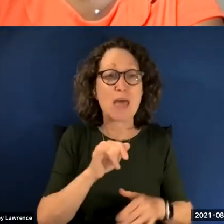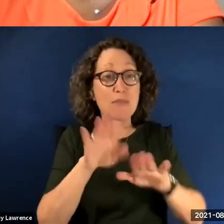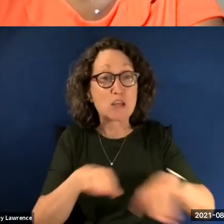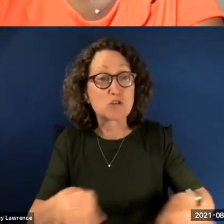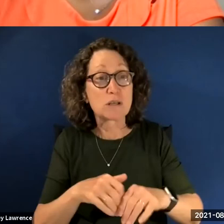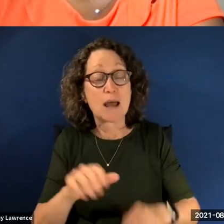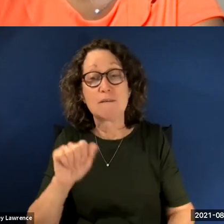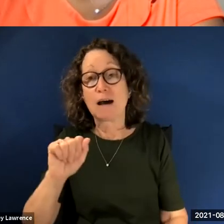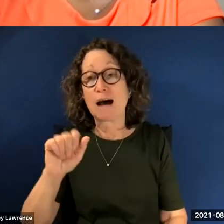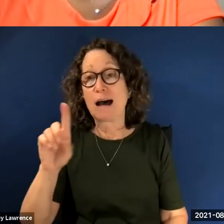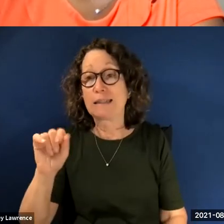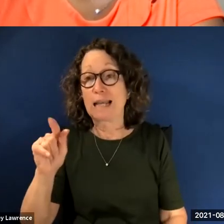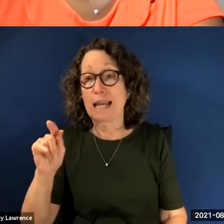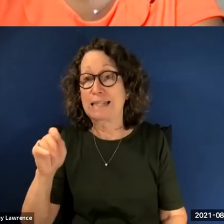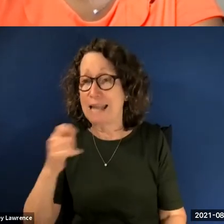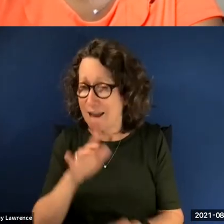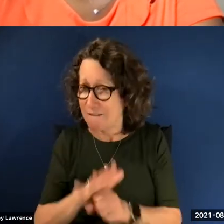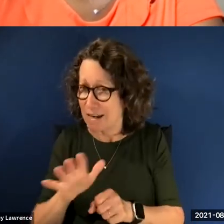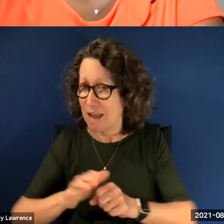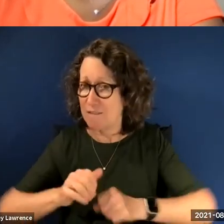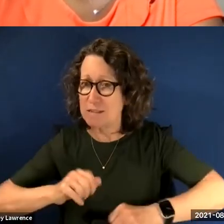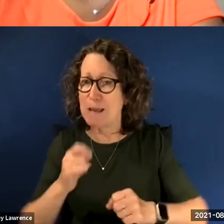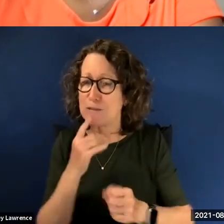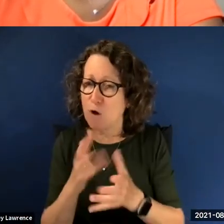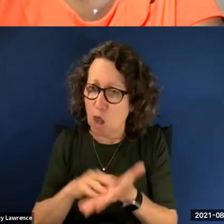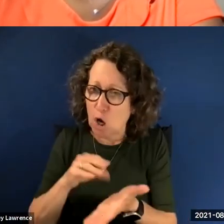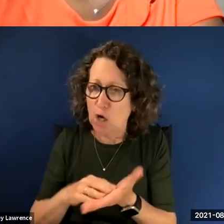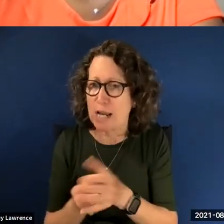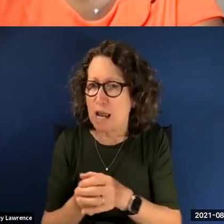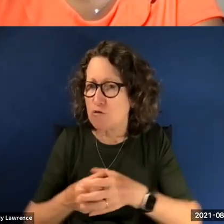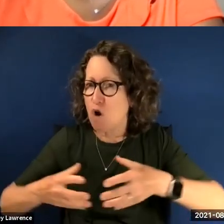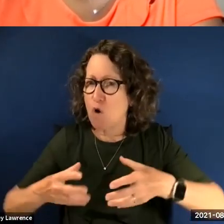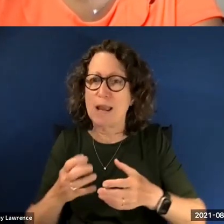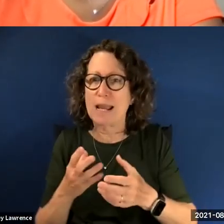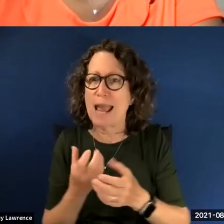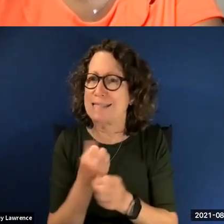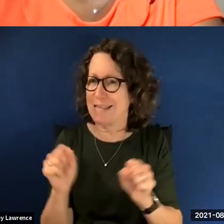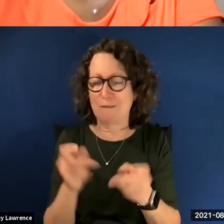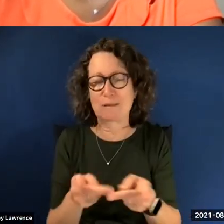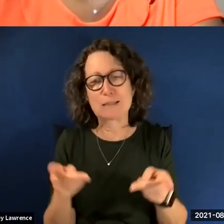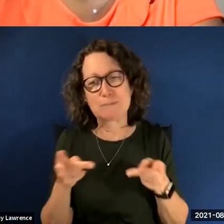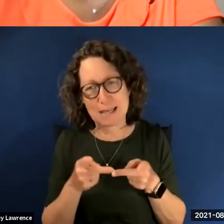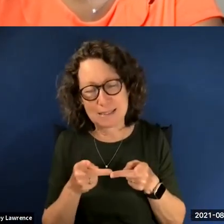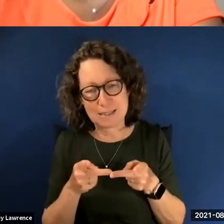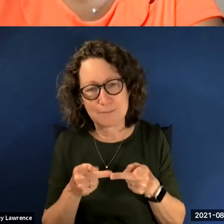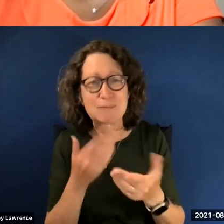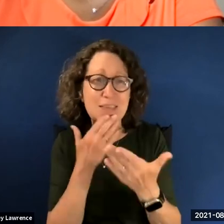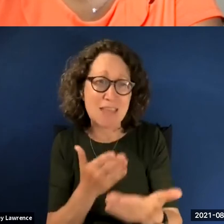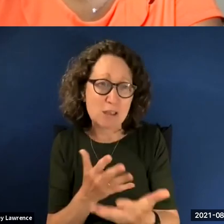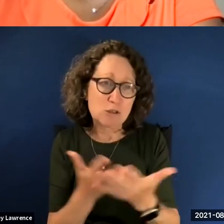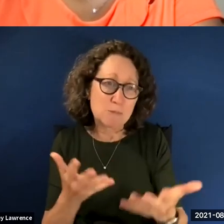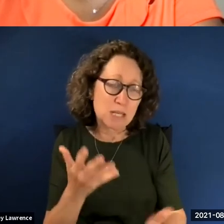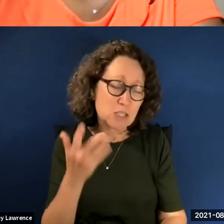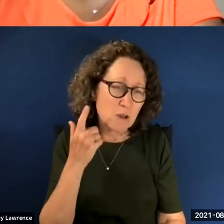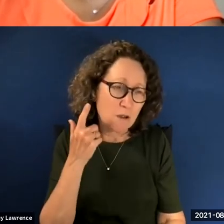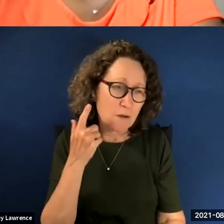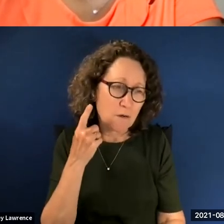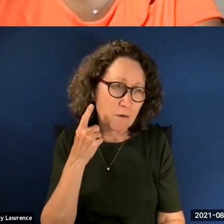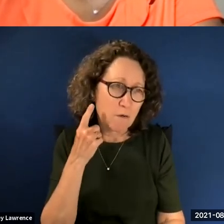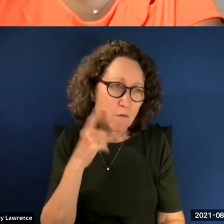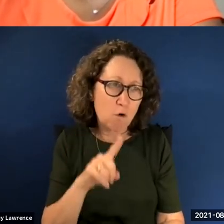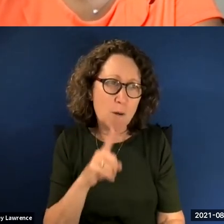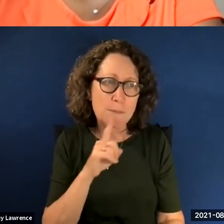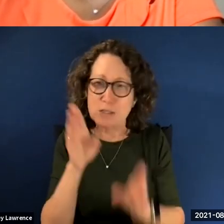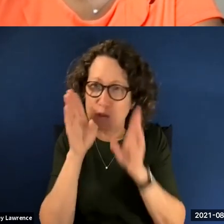of Adelante have adequate space for learning and growing and safe space. Thank you so much for being